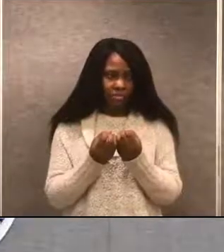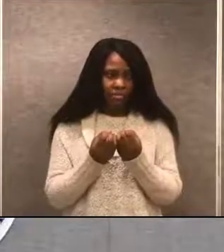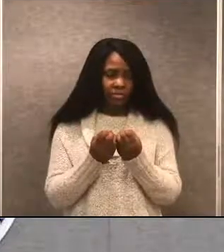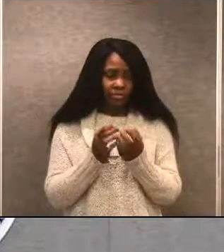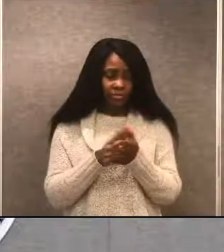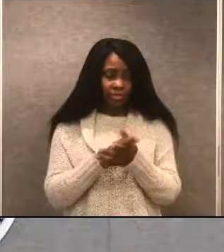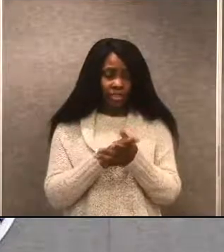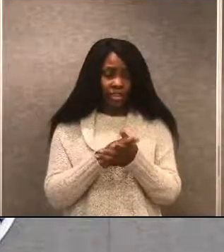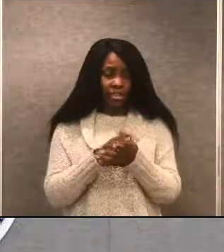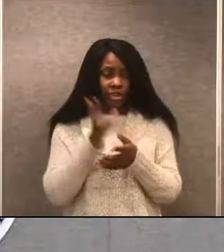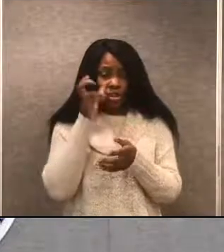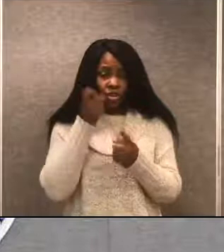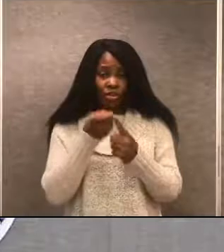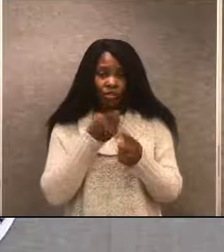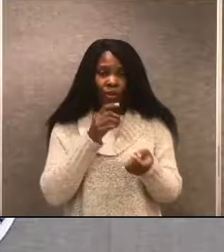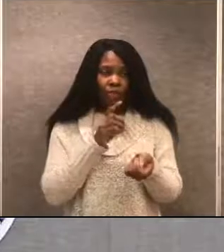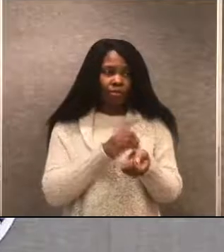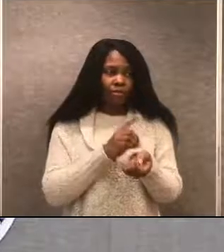heard it from Dr. Griffin.